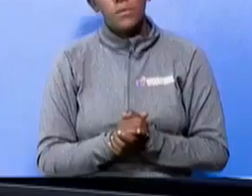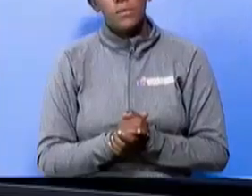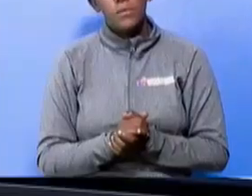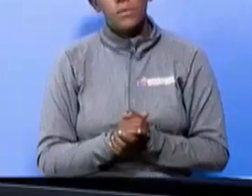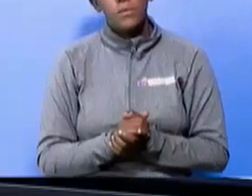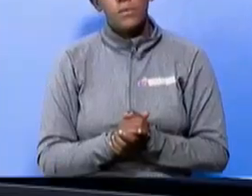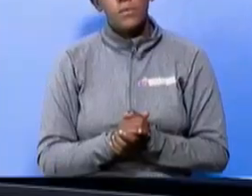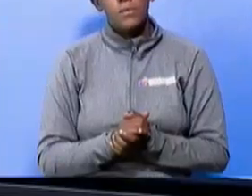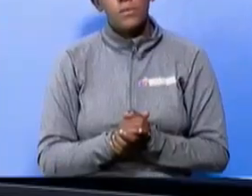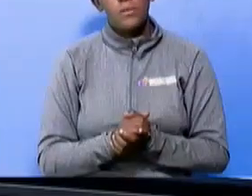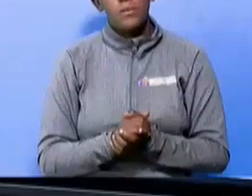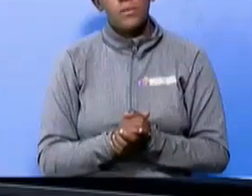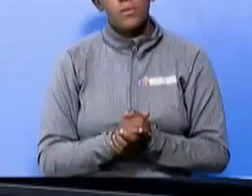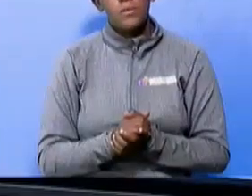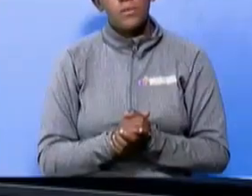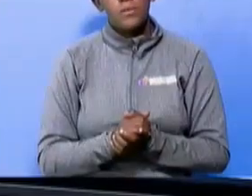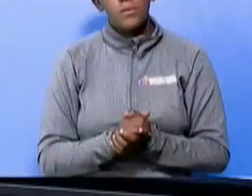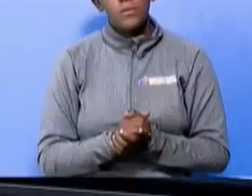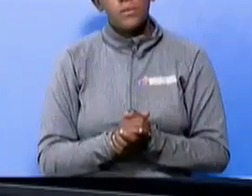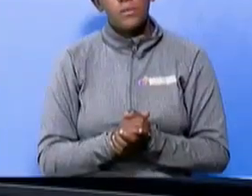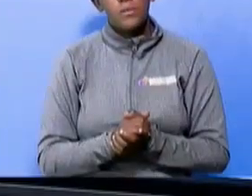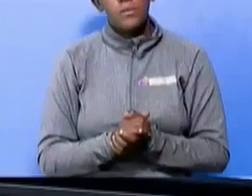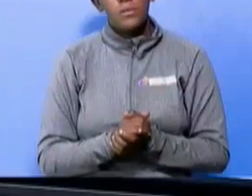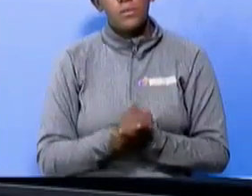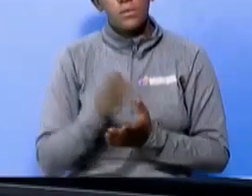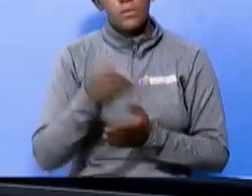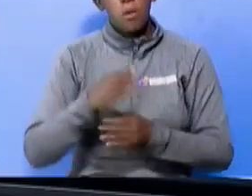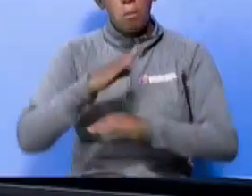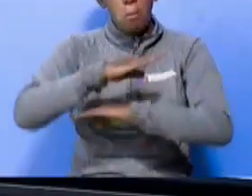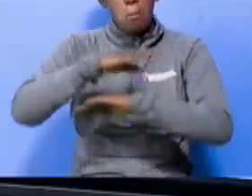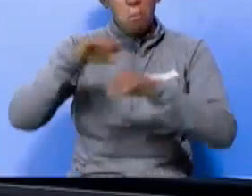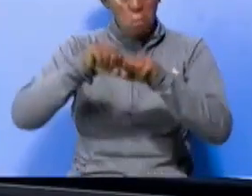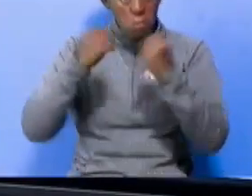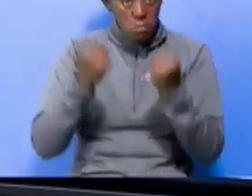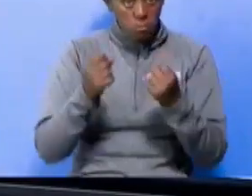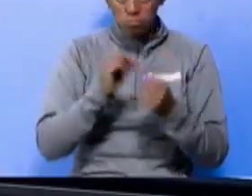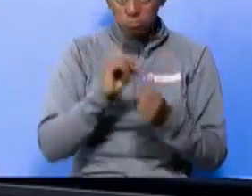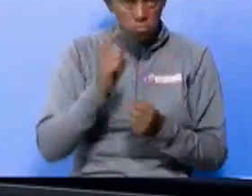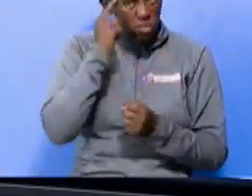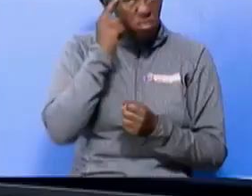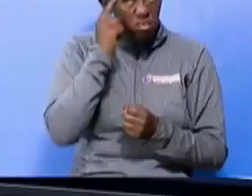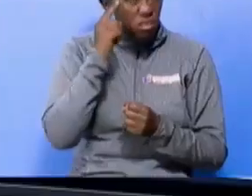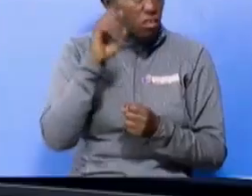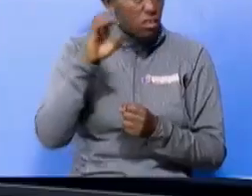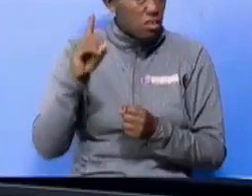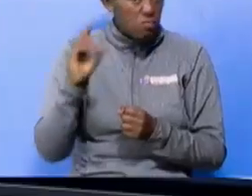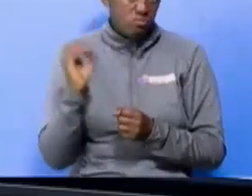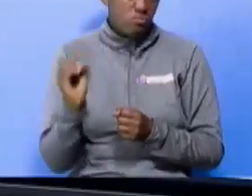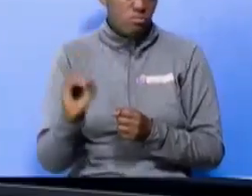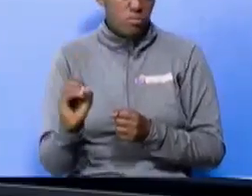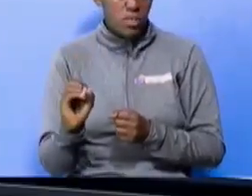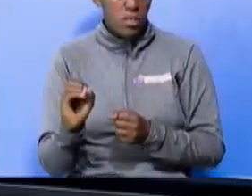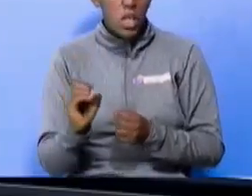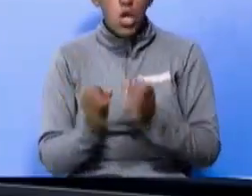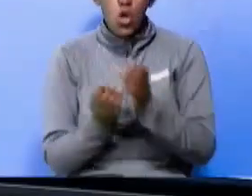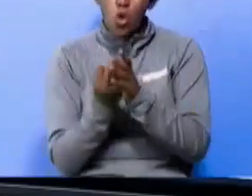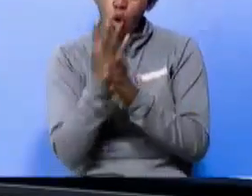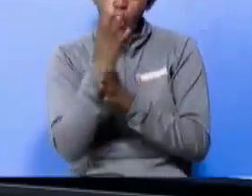Look at. Don't say that wrecked. Don't say that thinked. No. Don't say that